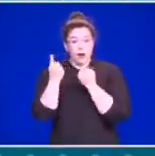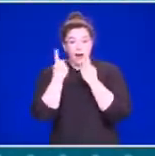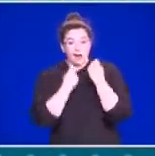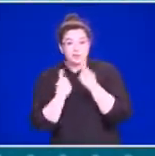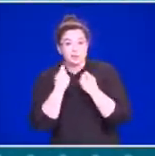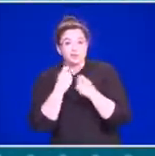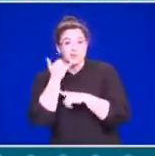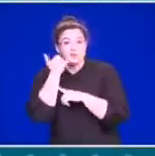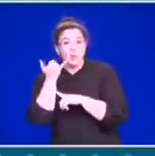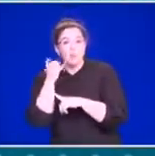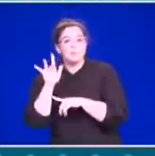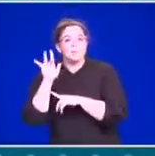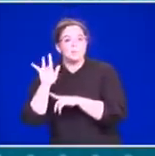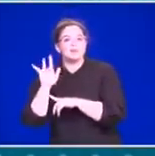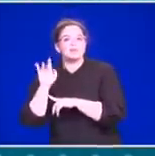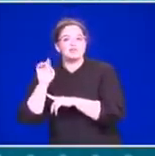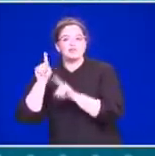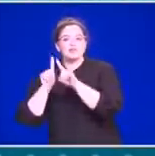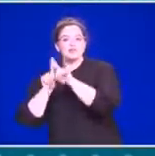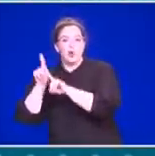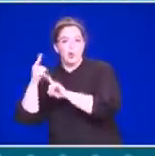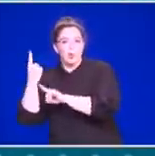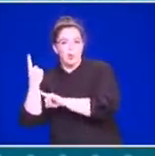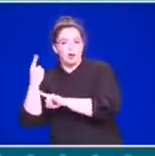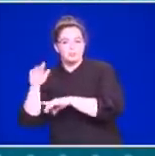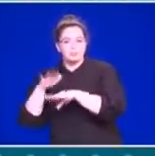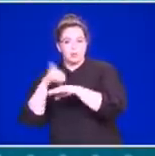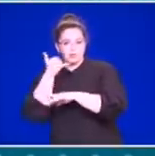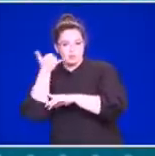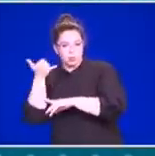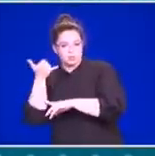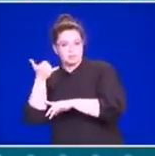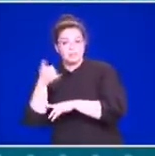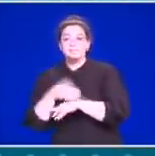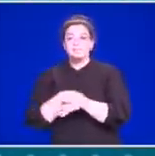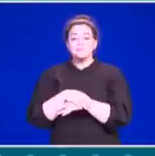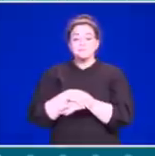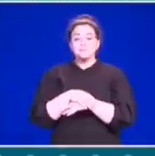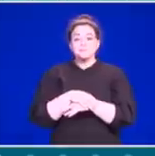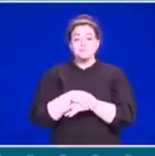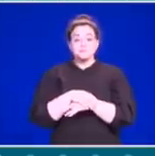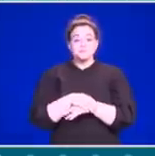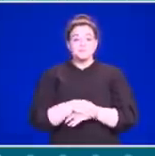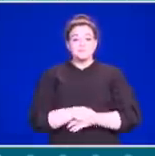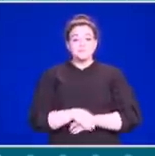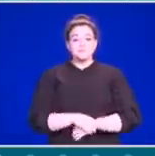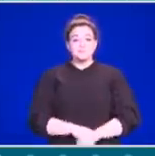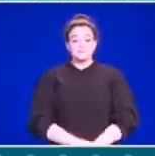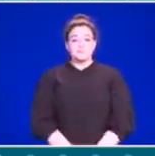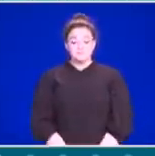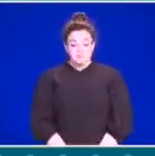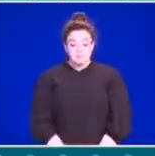question by phone, please press *1 on your telephone keypad. One moment for the first question.